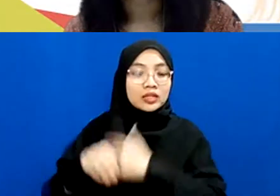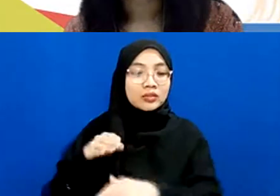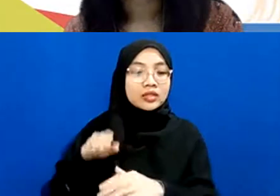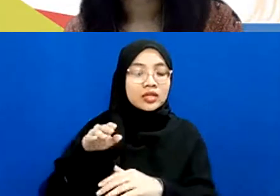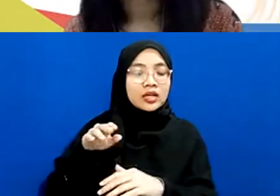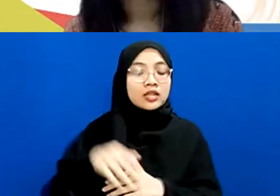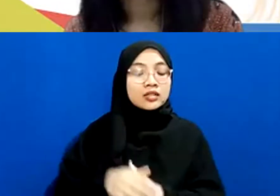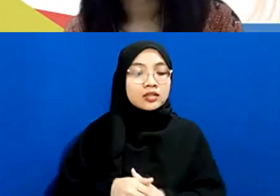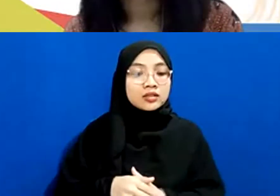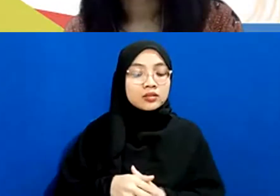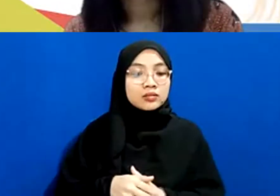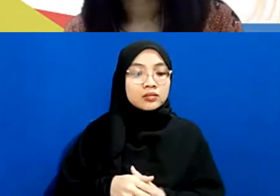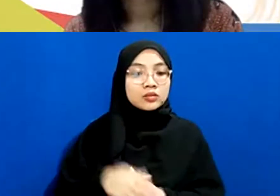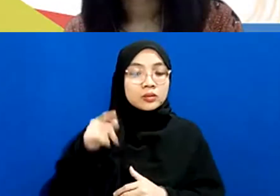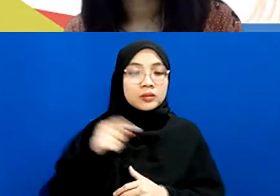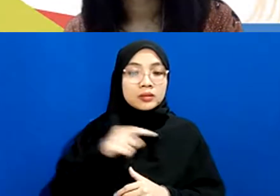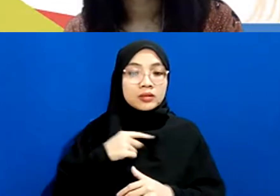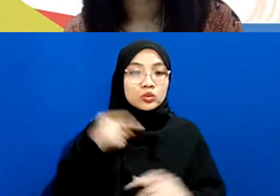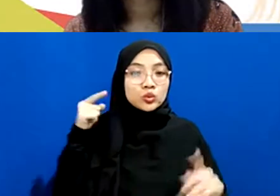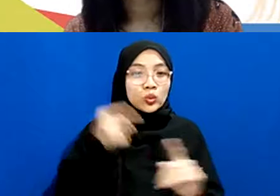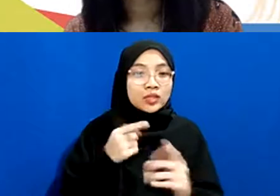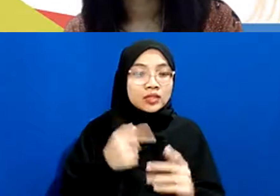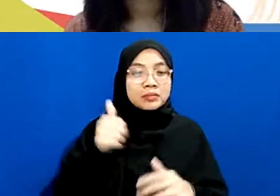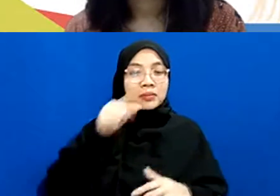with this research,